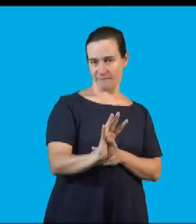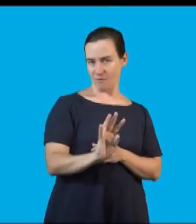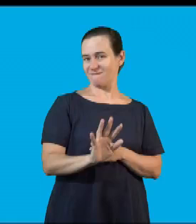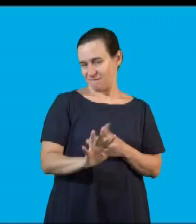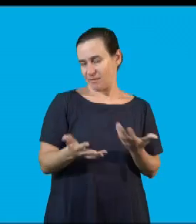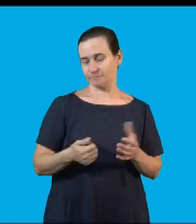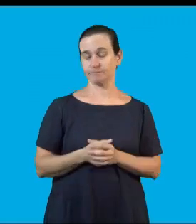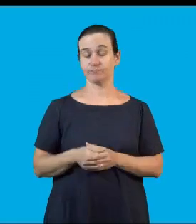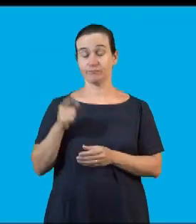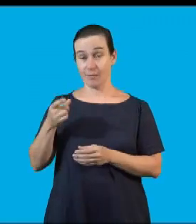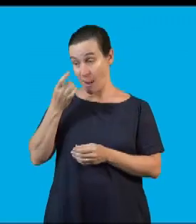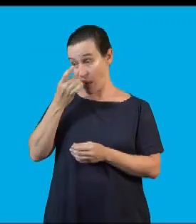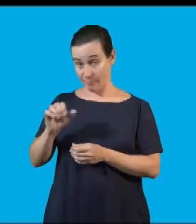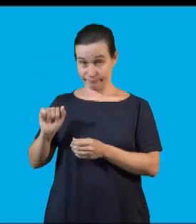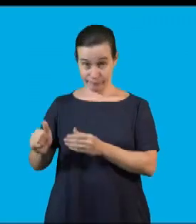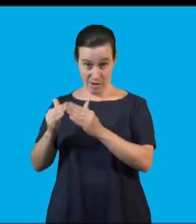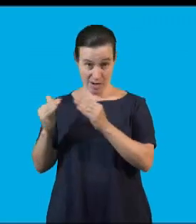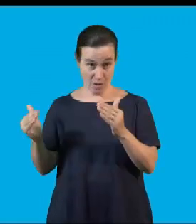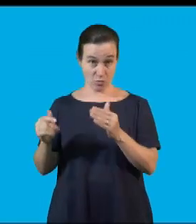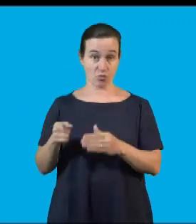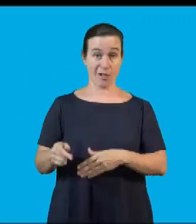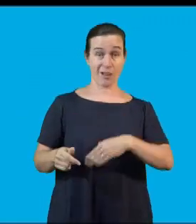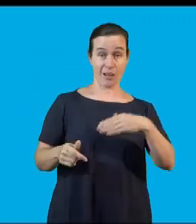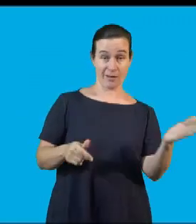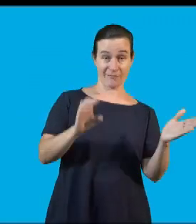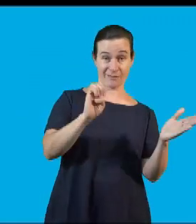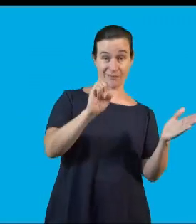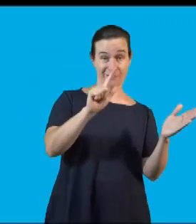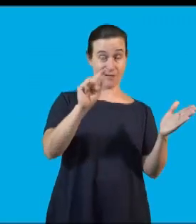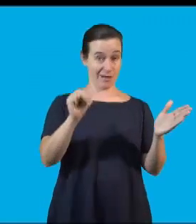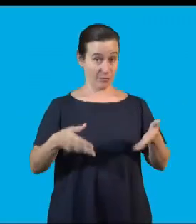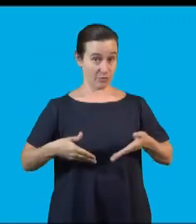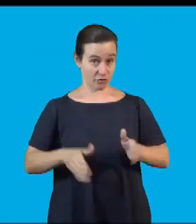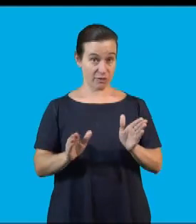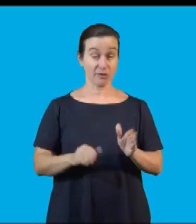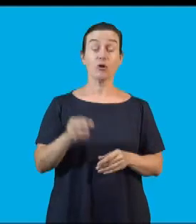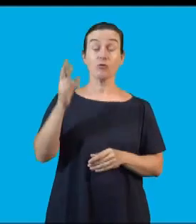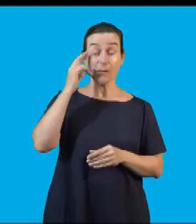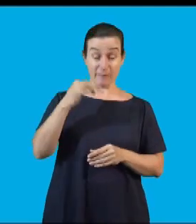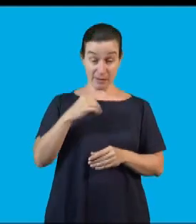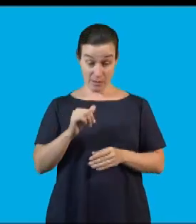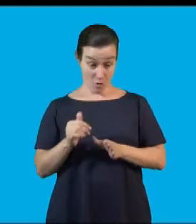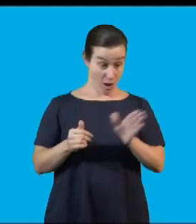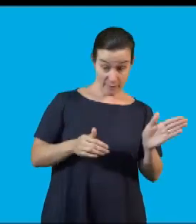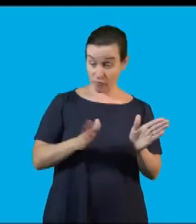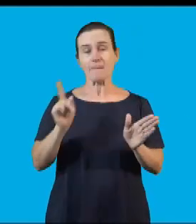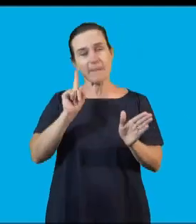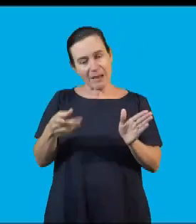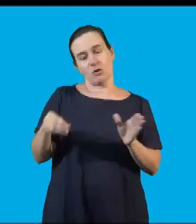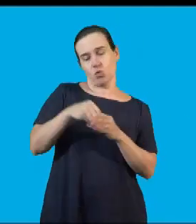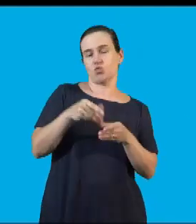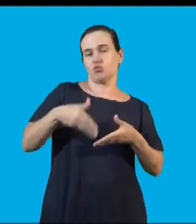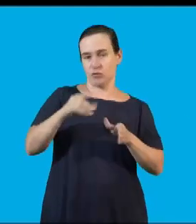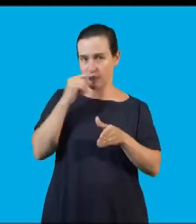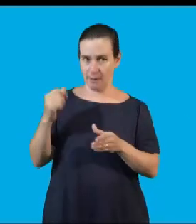are numbered. Exit your house and turn left onto Elm Street. When you include a turn, also include